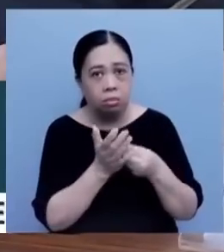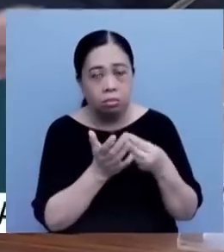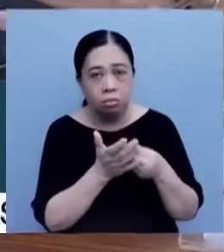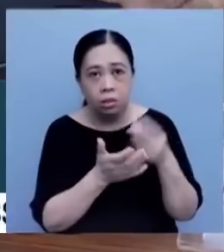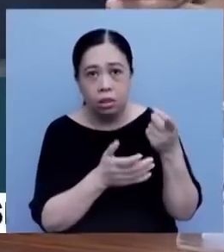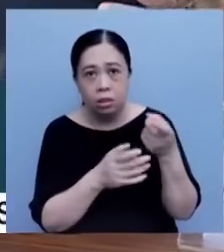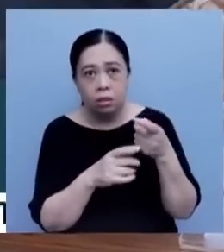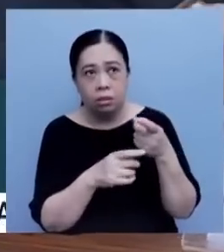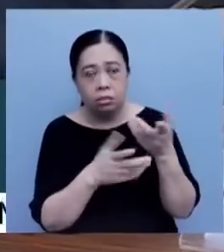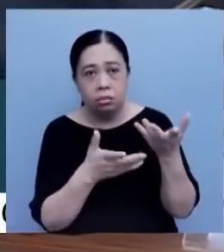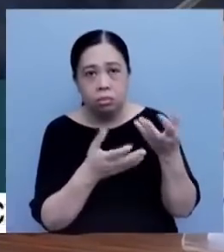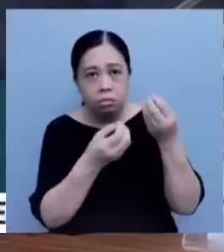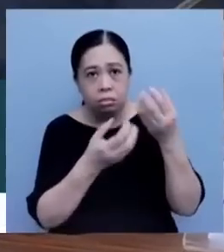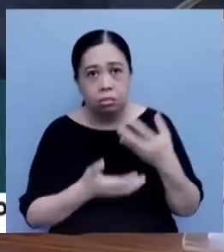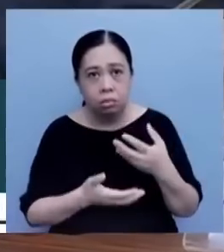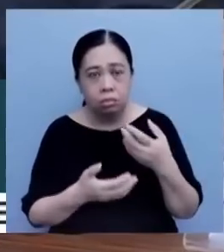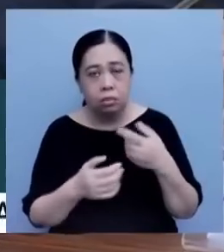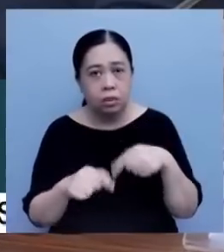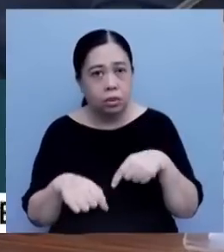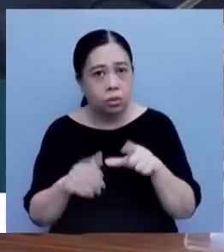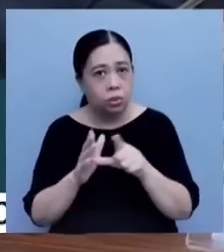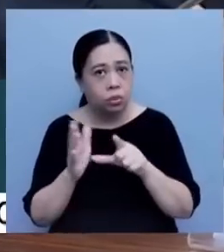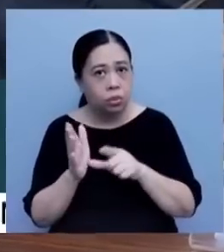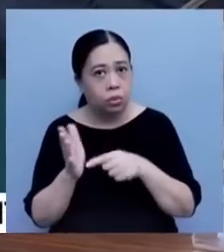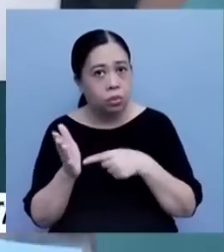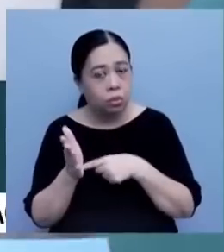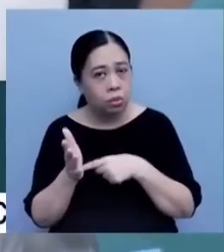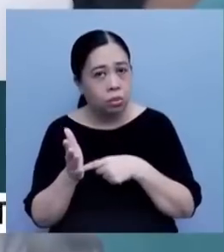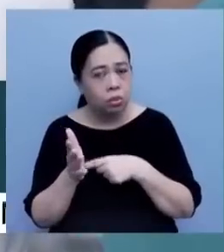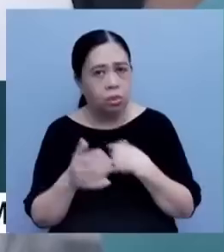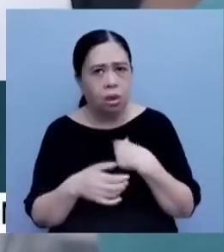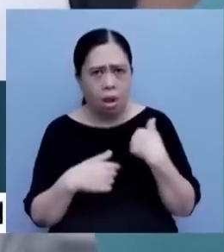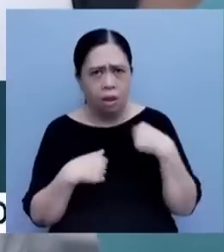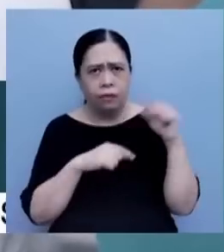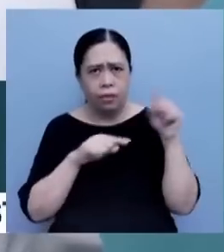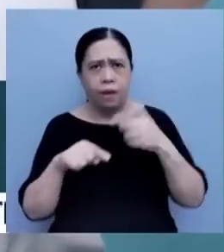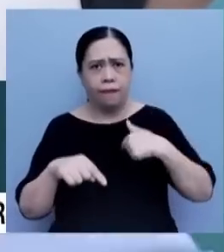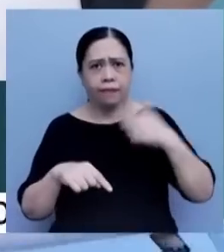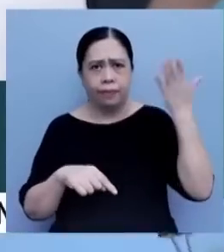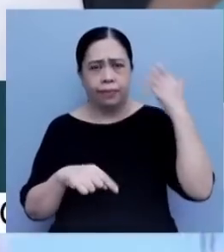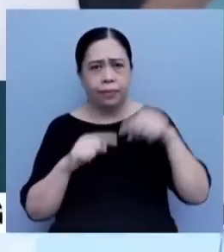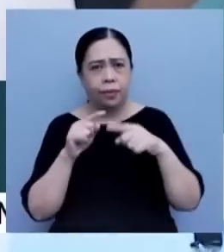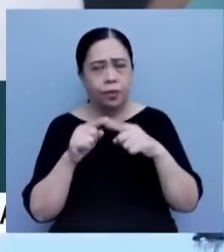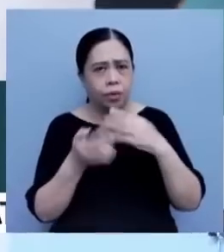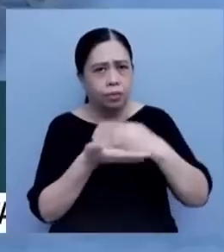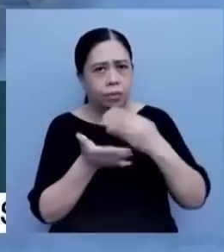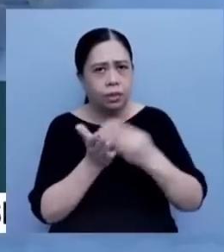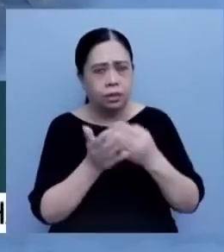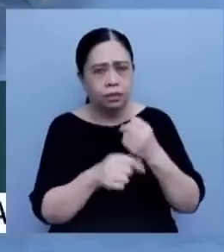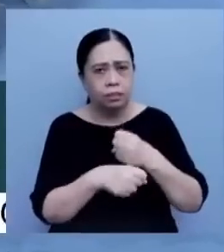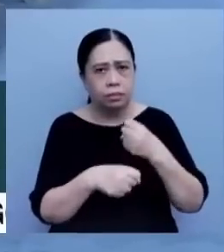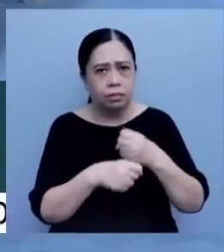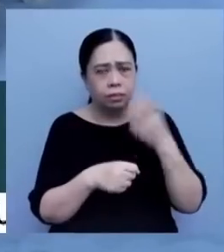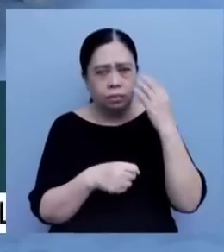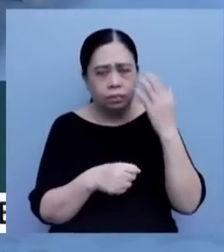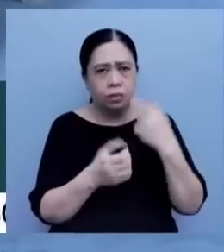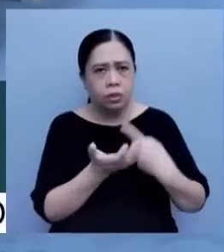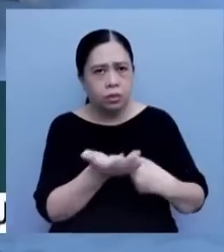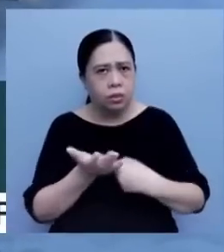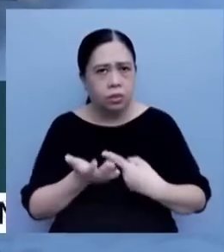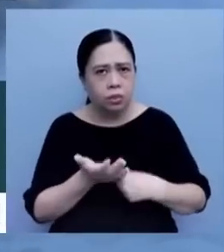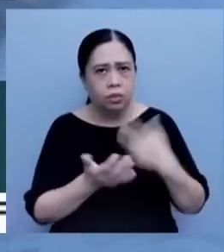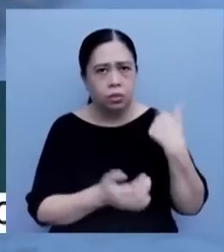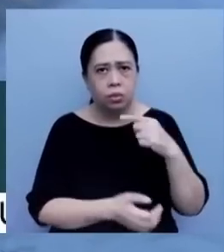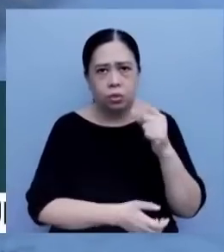their augmentation valid under the law. I was there when this budget was being debated upon in